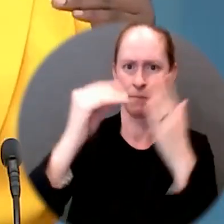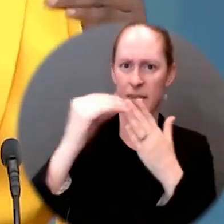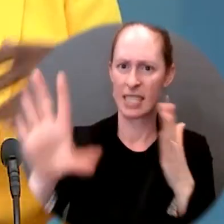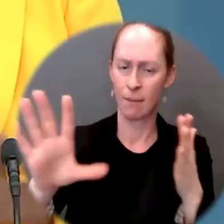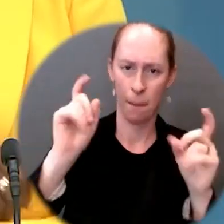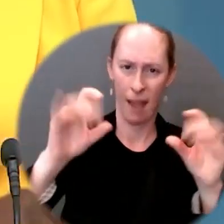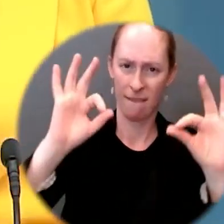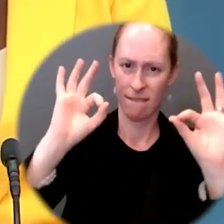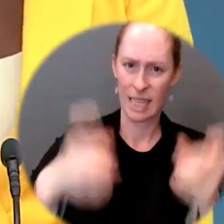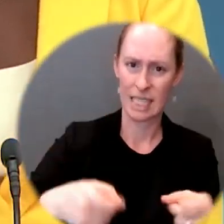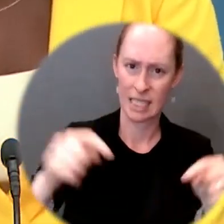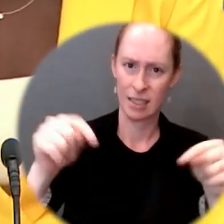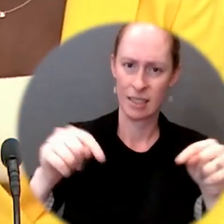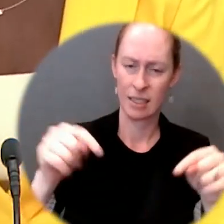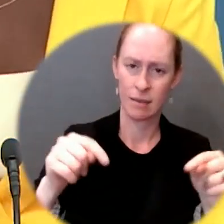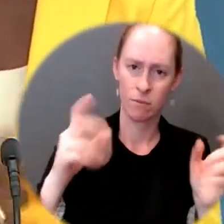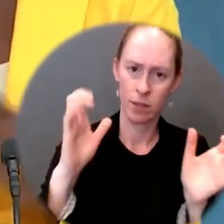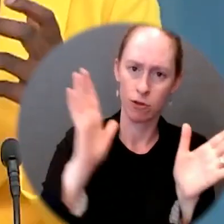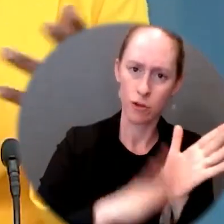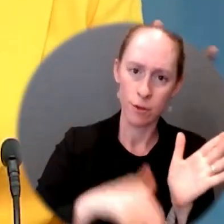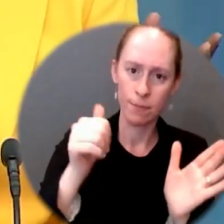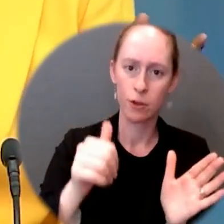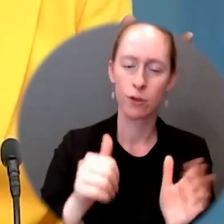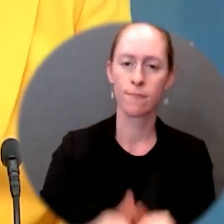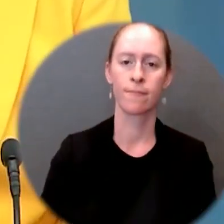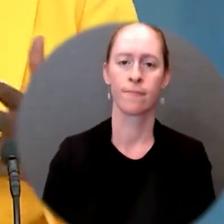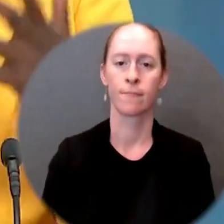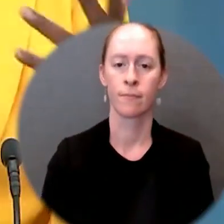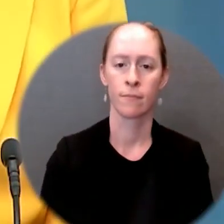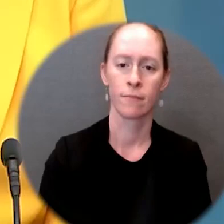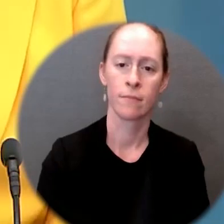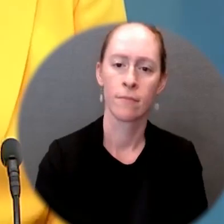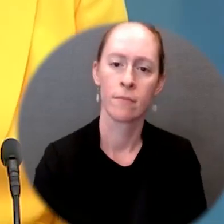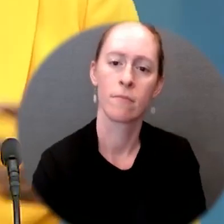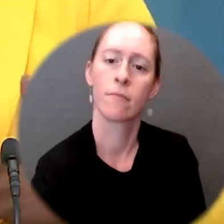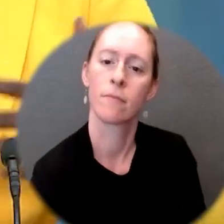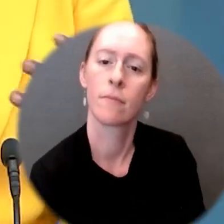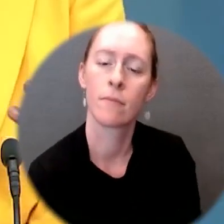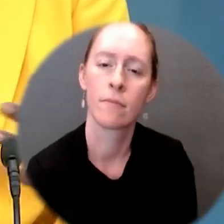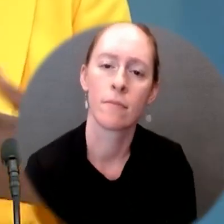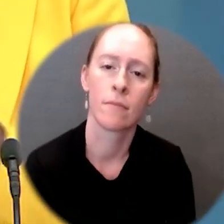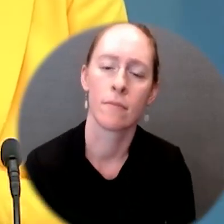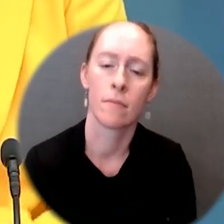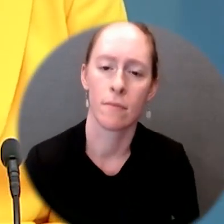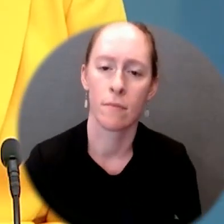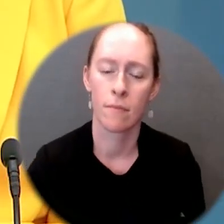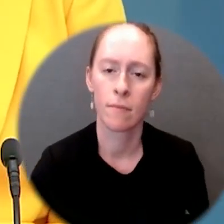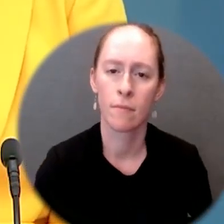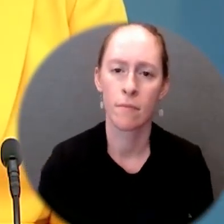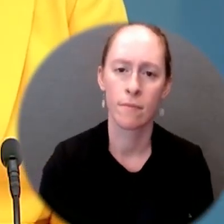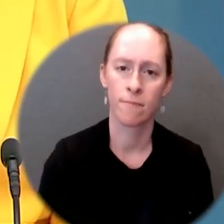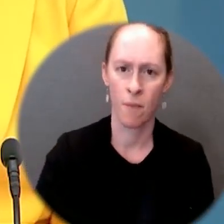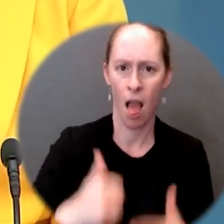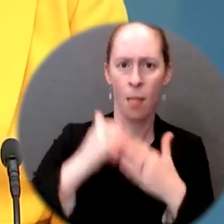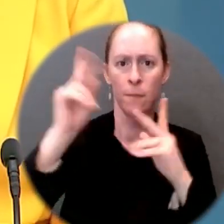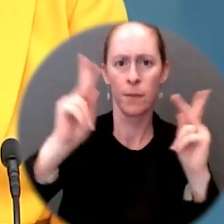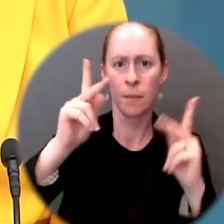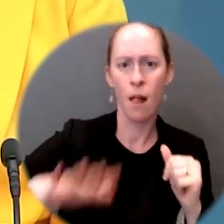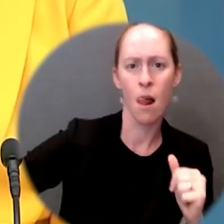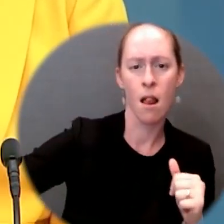make sure that we are lowering costs for American people, for American families, Americans who have to come around the